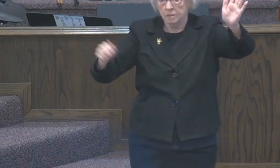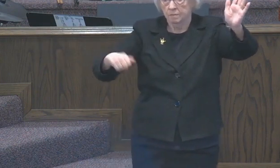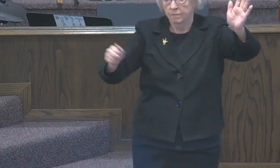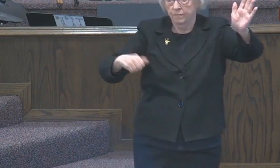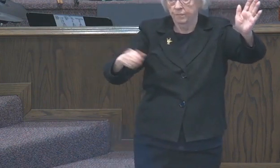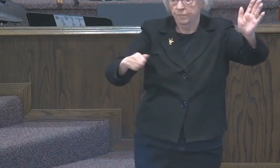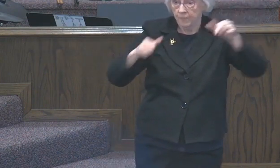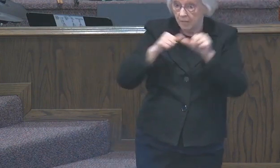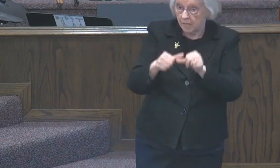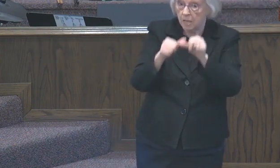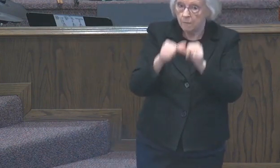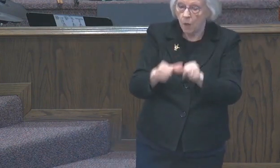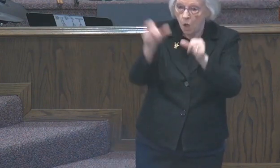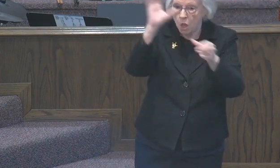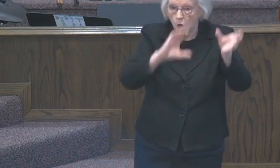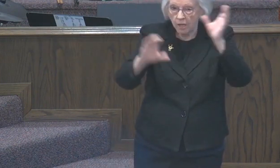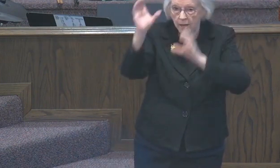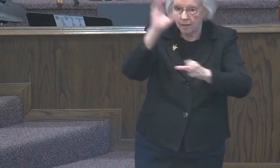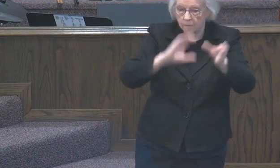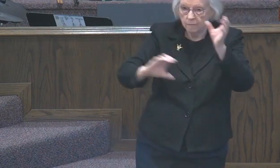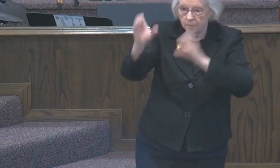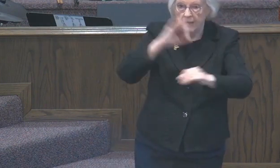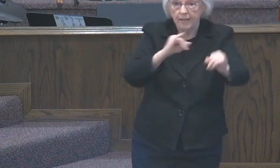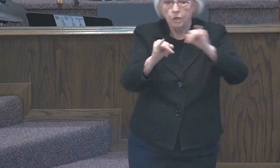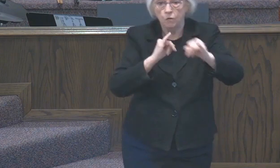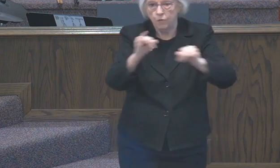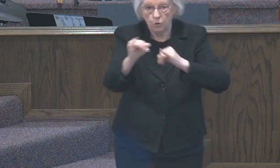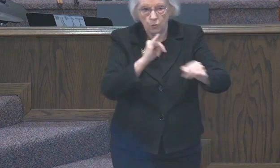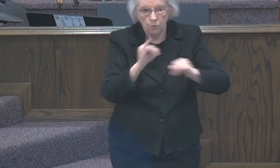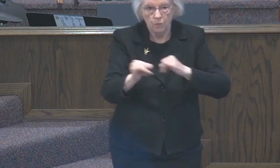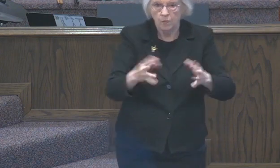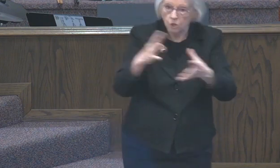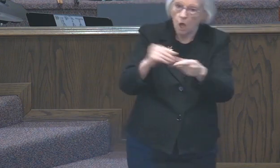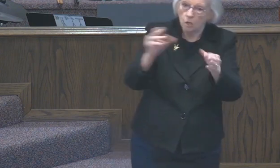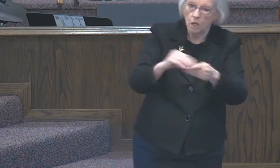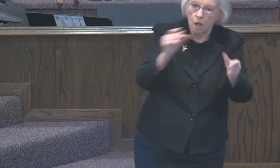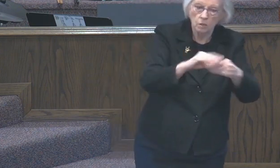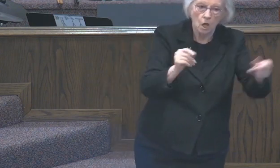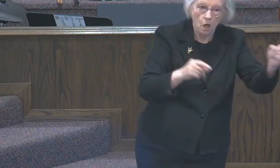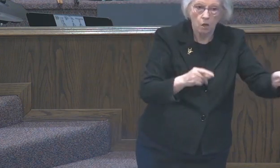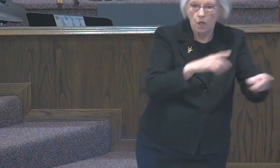what you wish to be done to you, right?